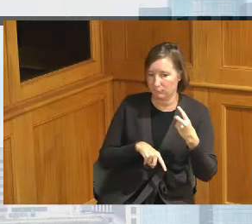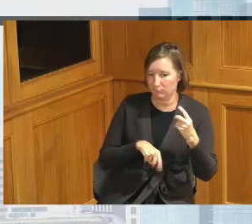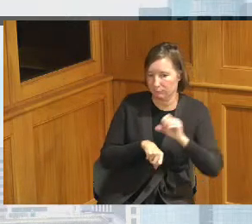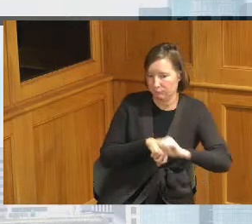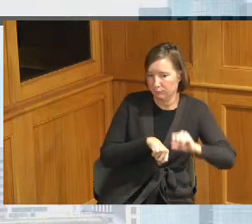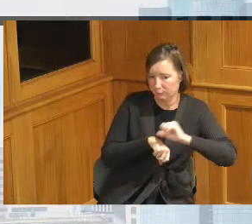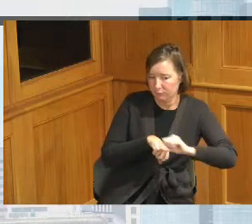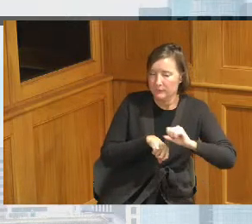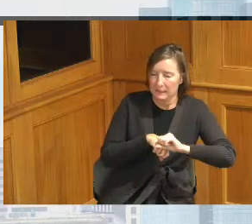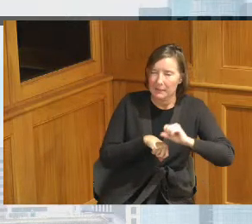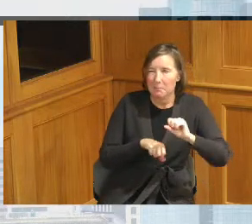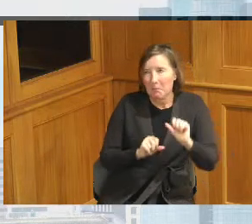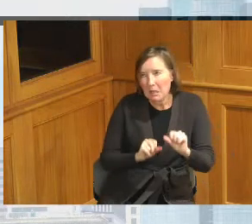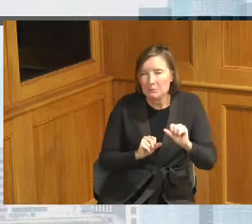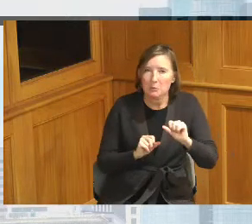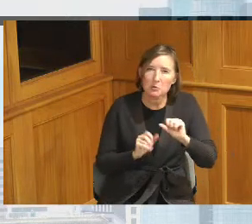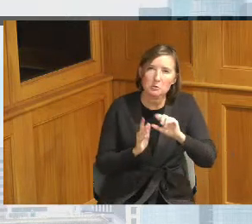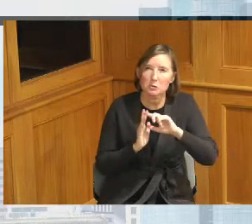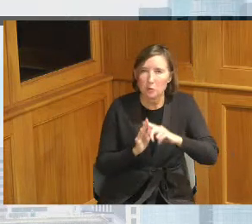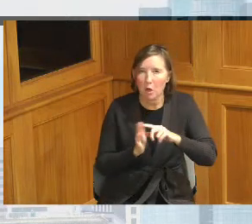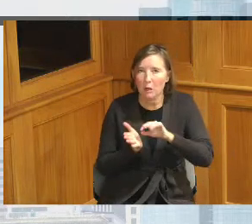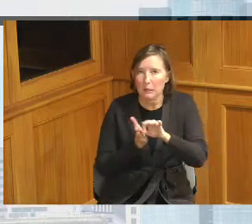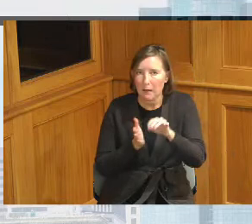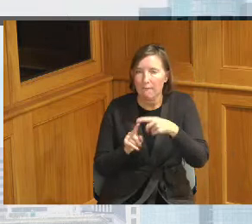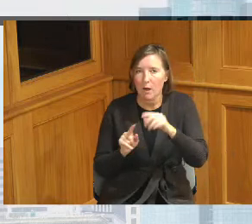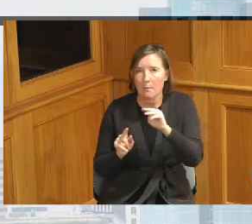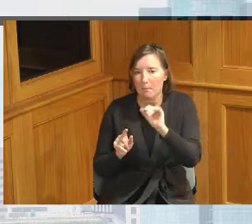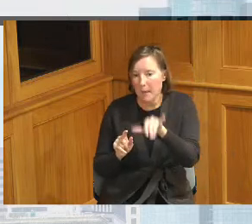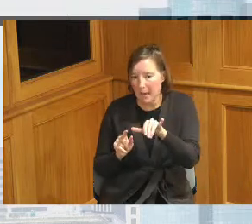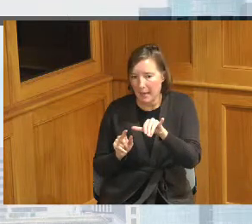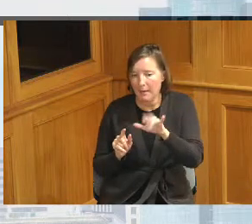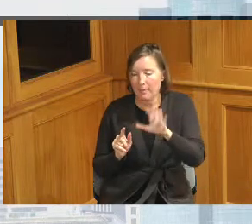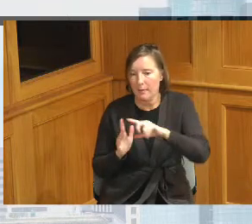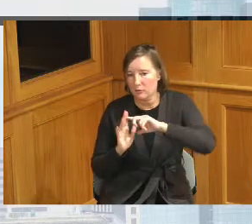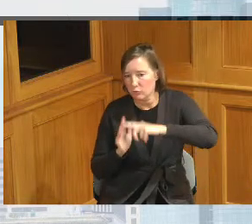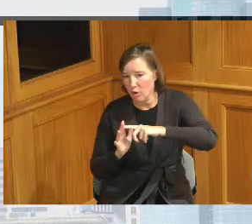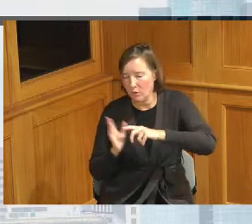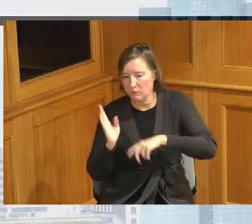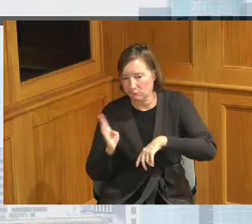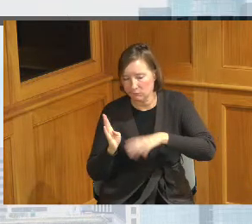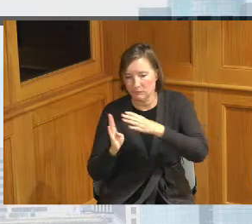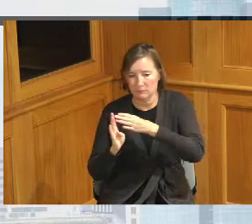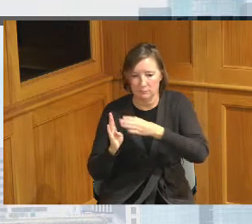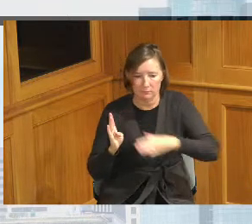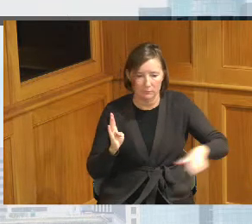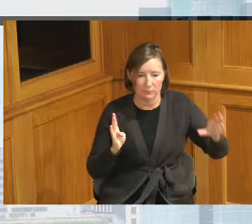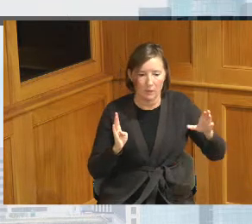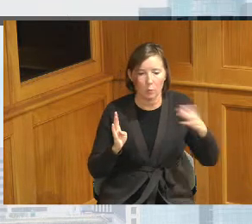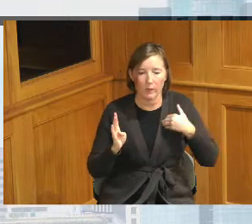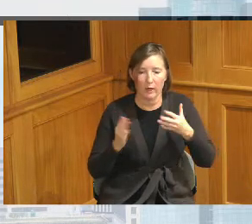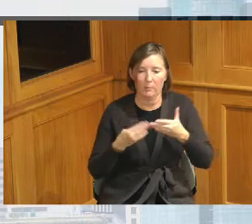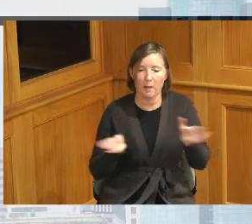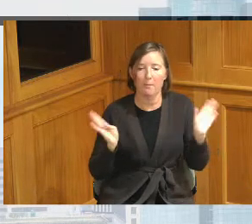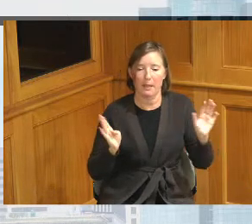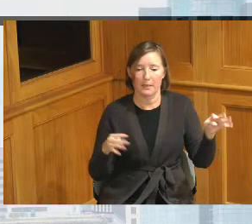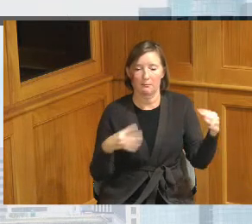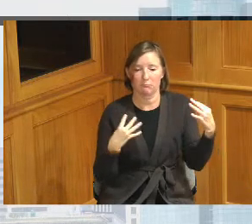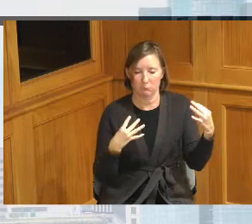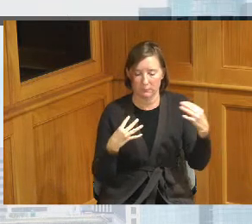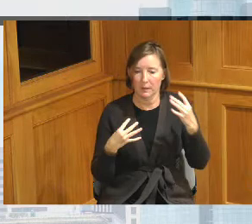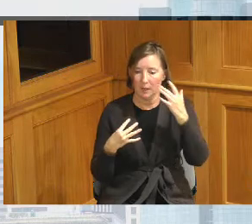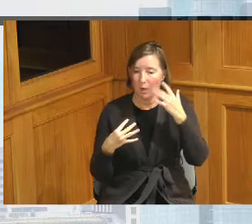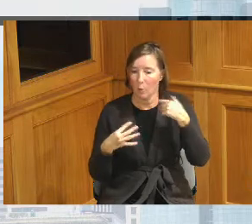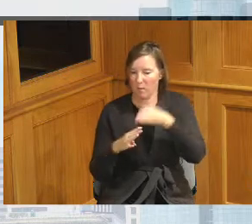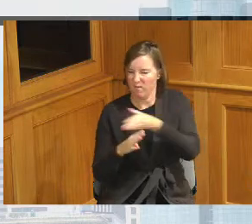think about May is our starting point and being real public with it, but the work was